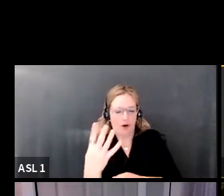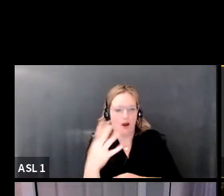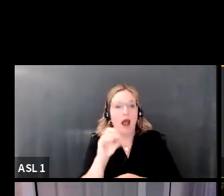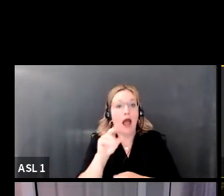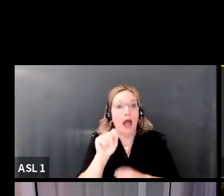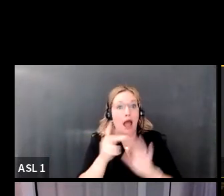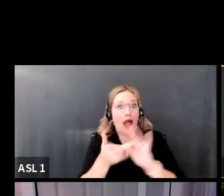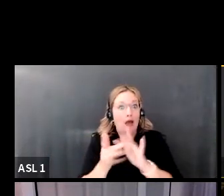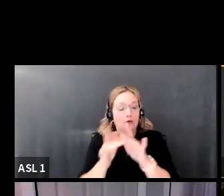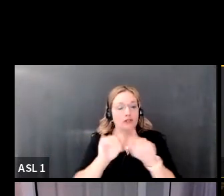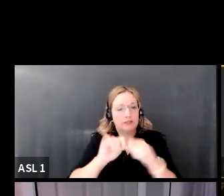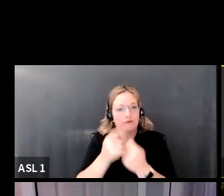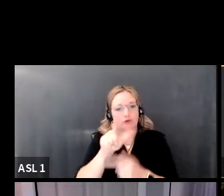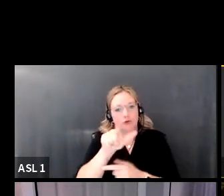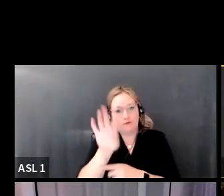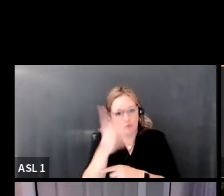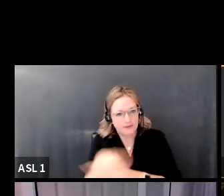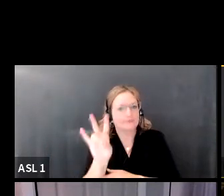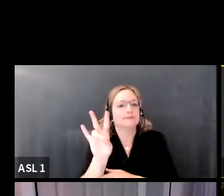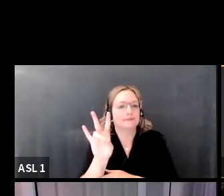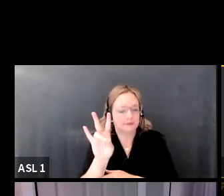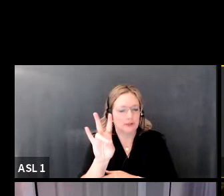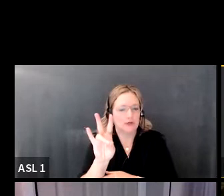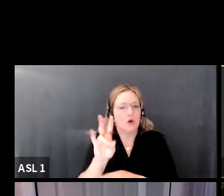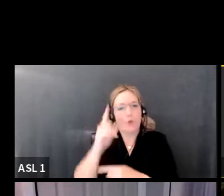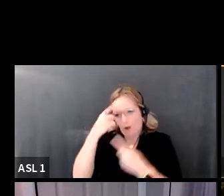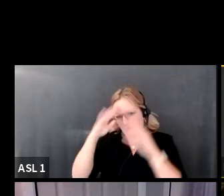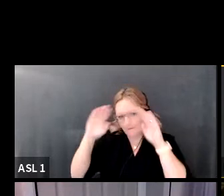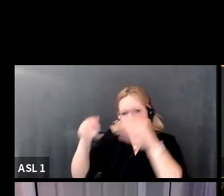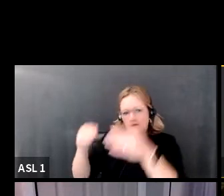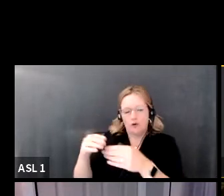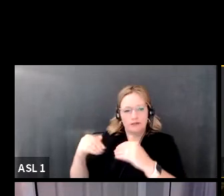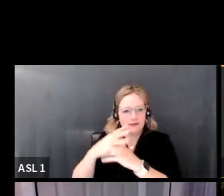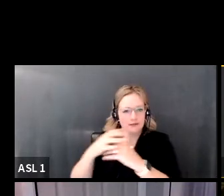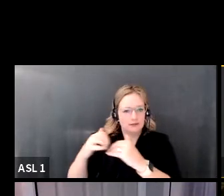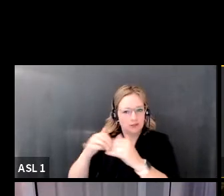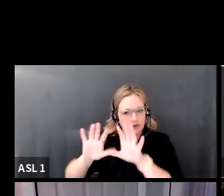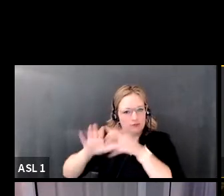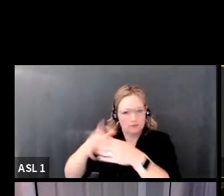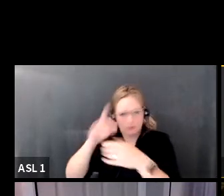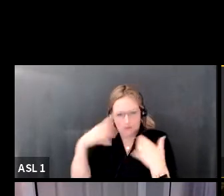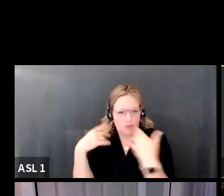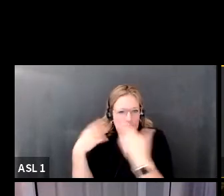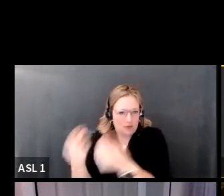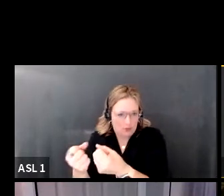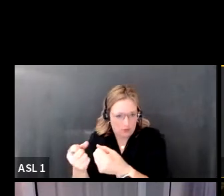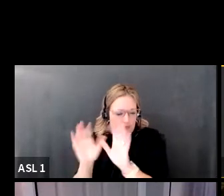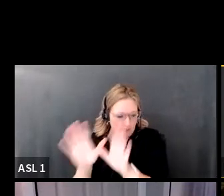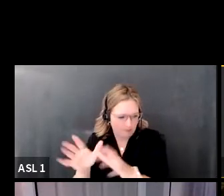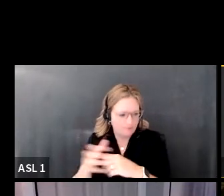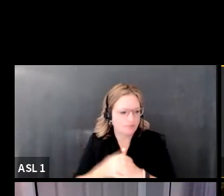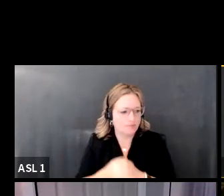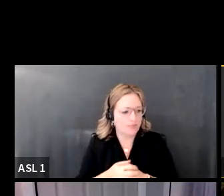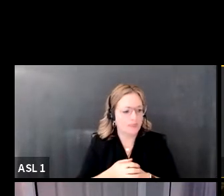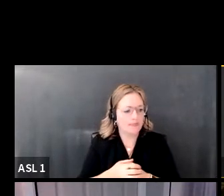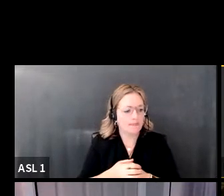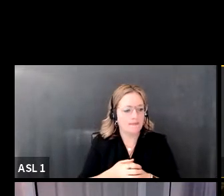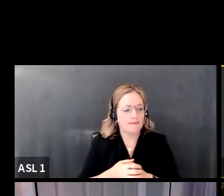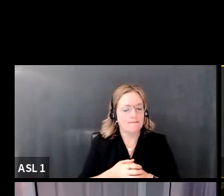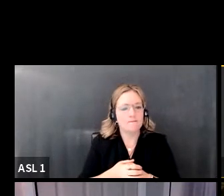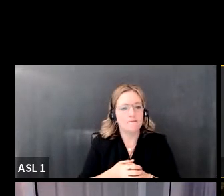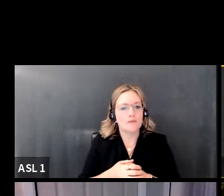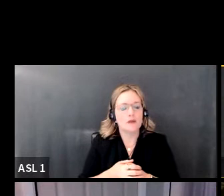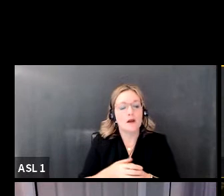24 7 service with one indigenous focus uh mental health outreach team a pilot in ottawa would likely